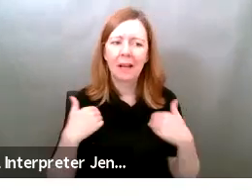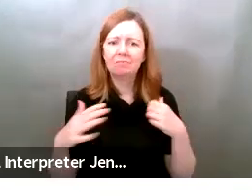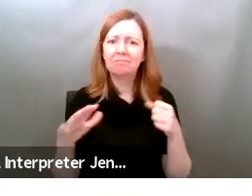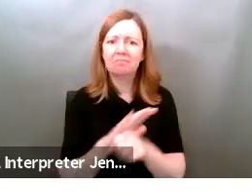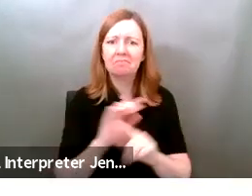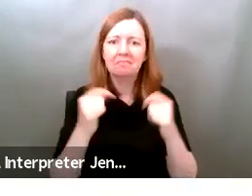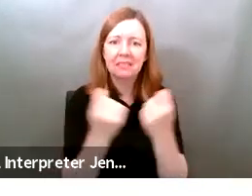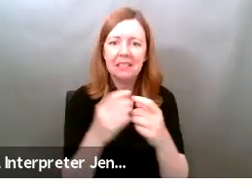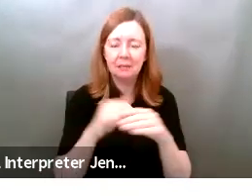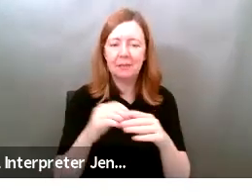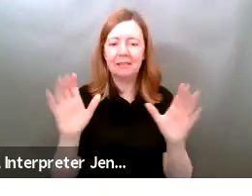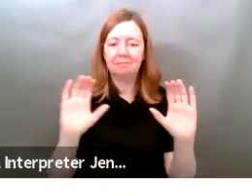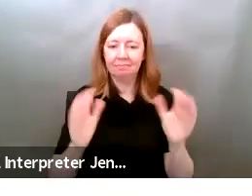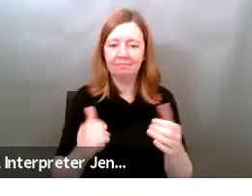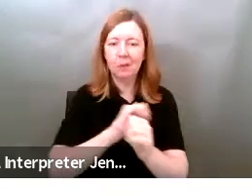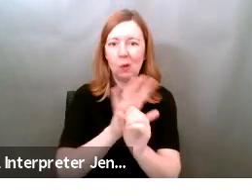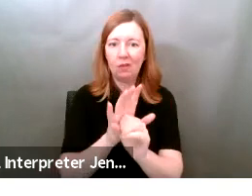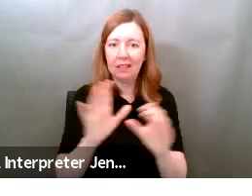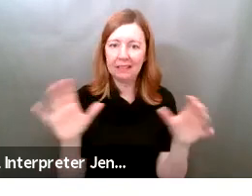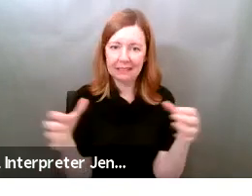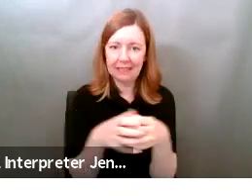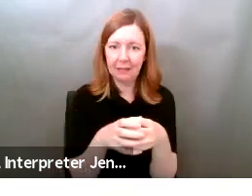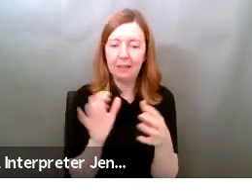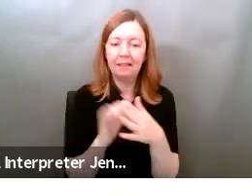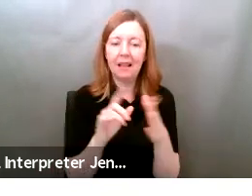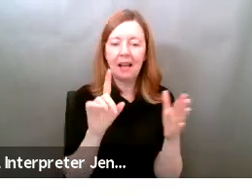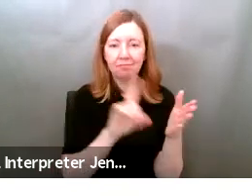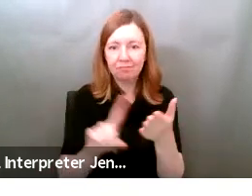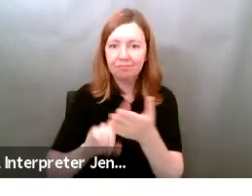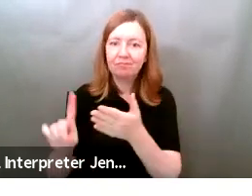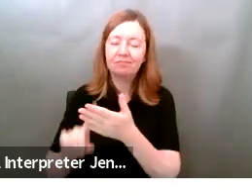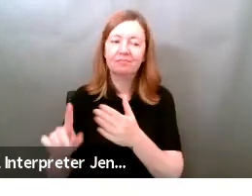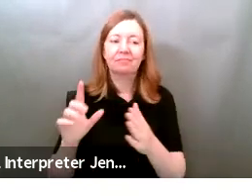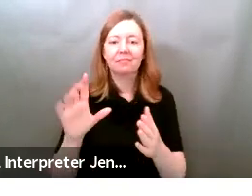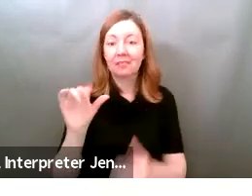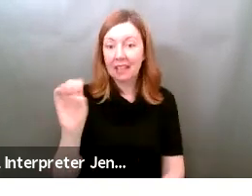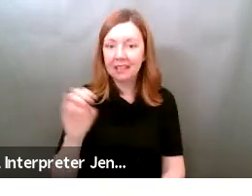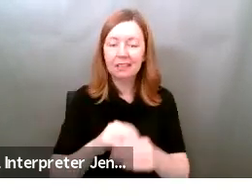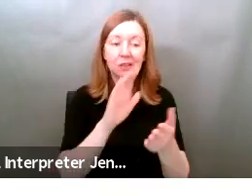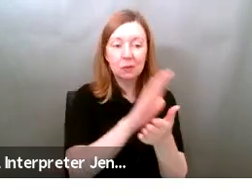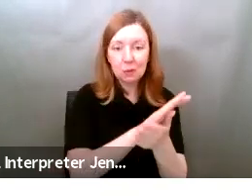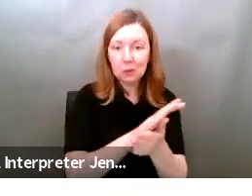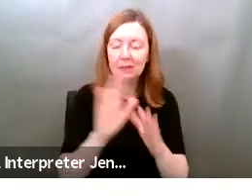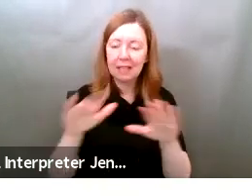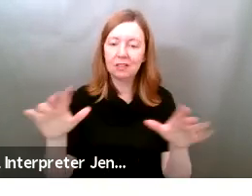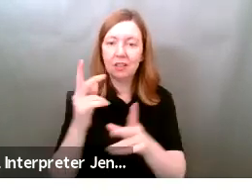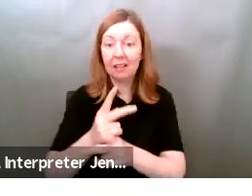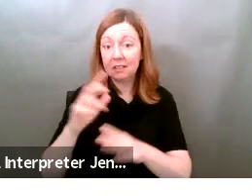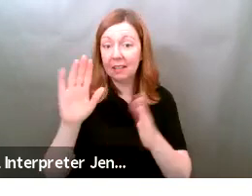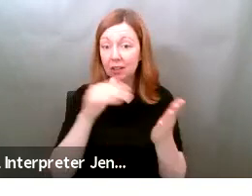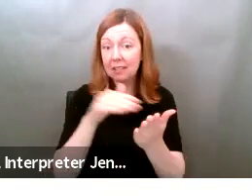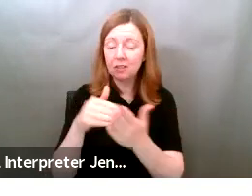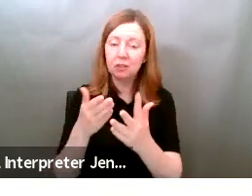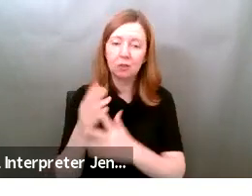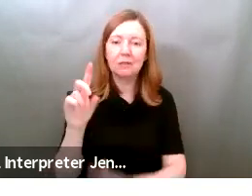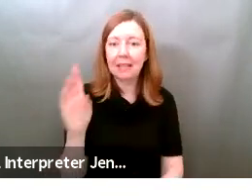the Division of COVID-19 Containment that conducts surveillance of COVID-19 cases in schools and child care centers through a database